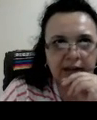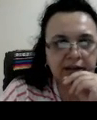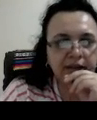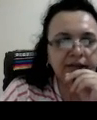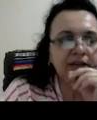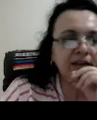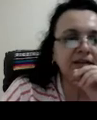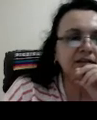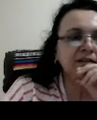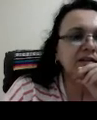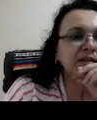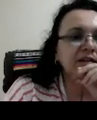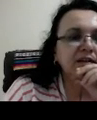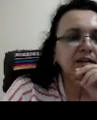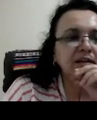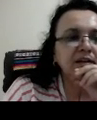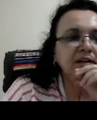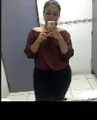Me? Carla Stephanie, yes?